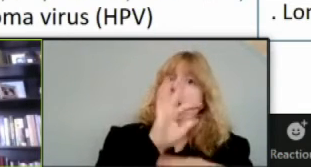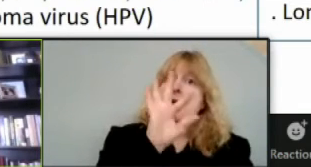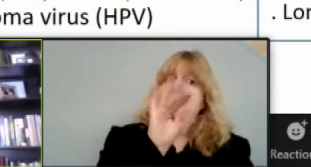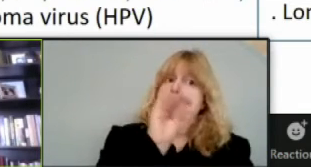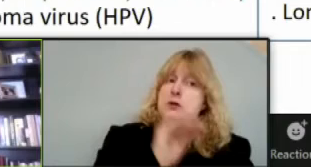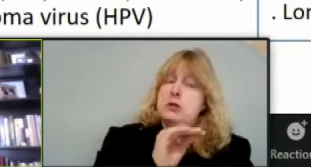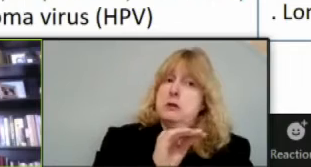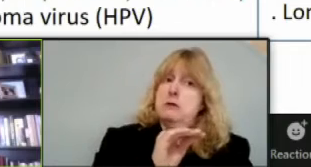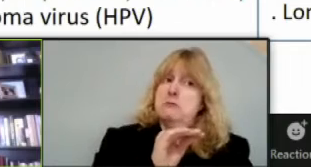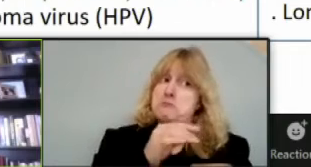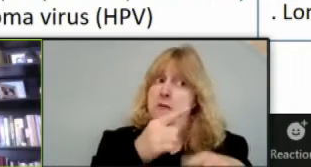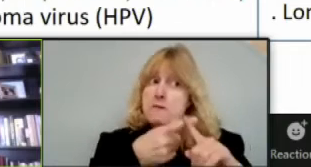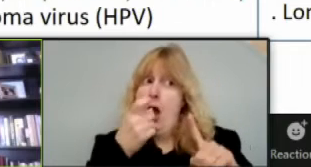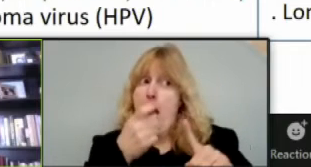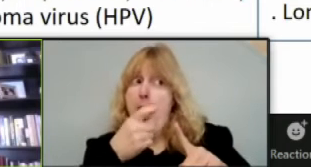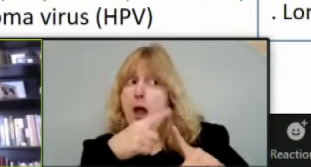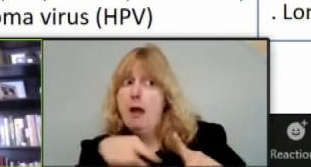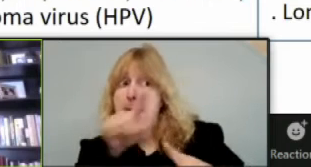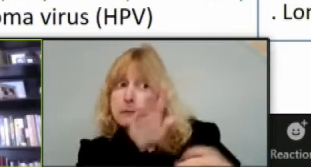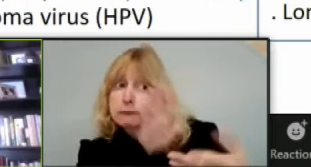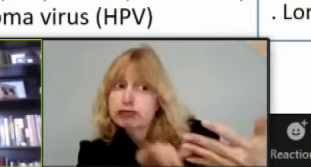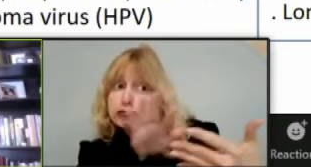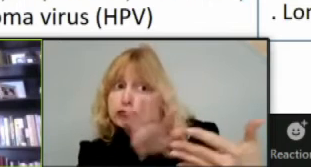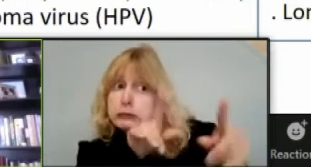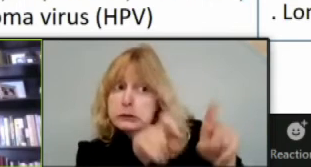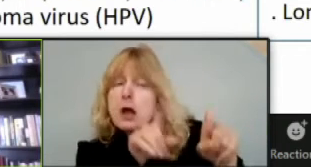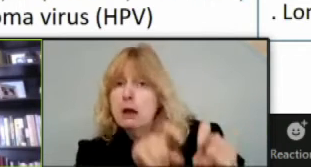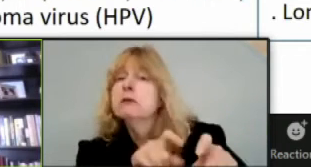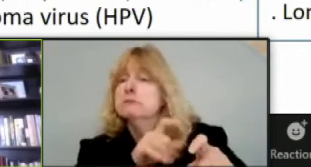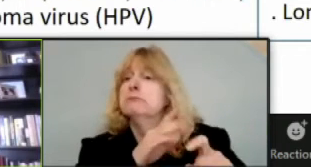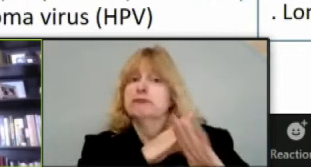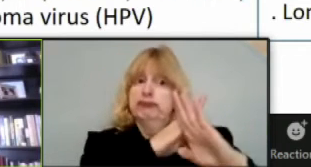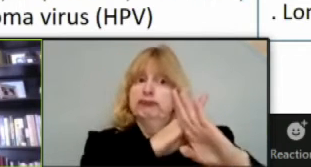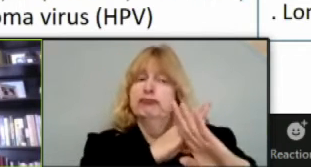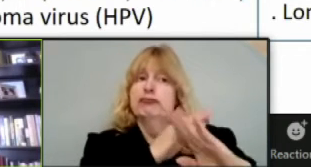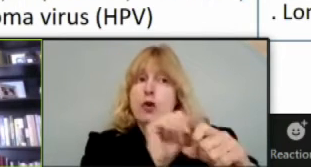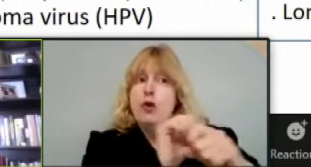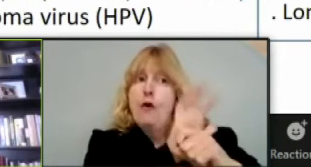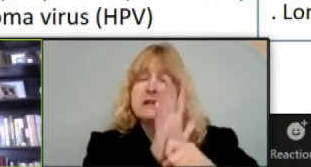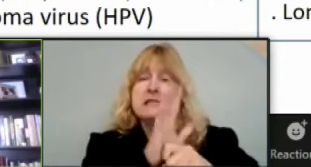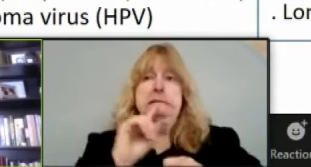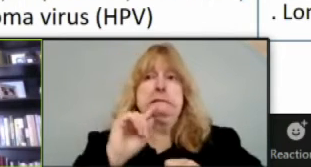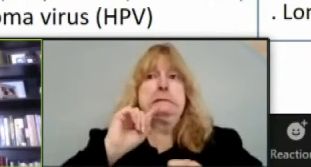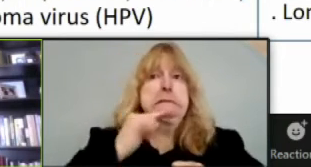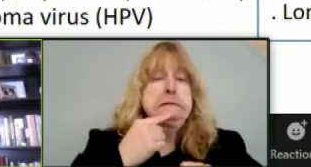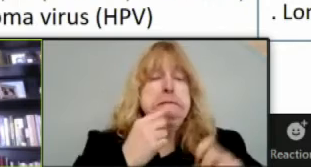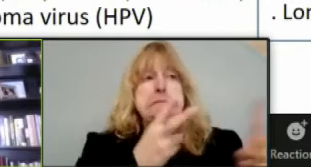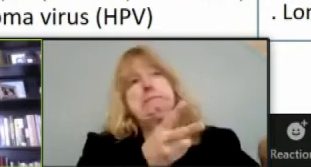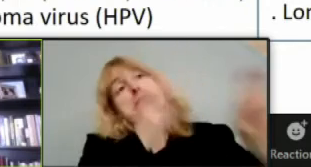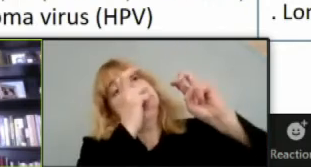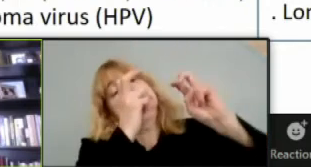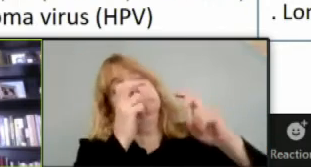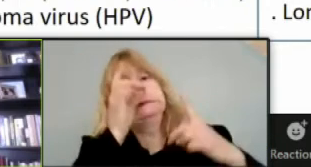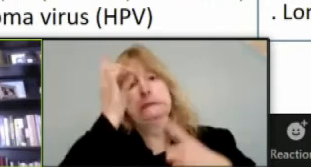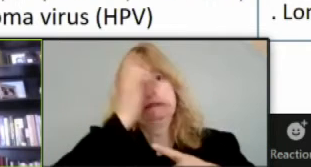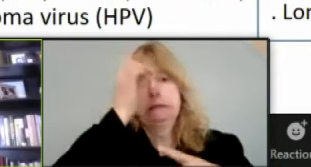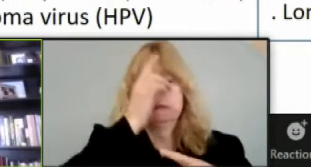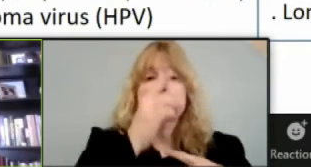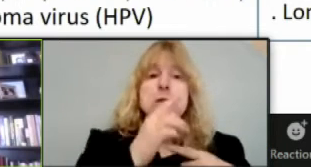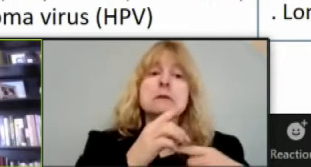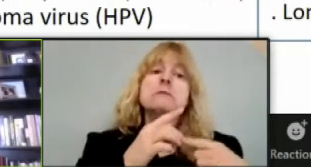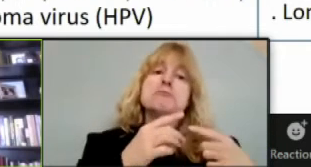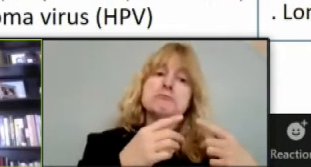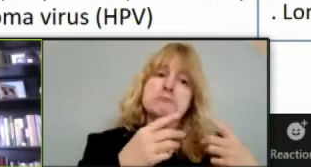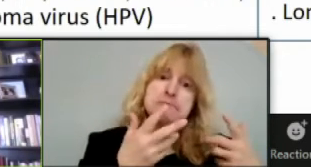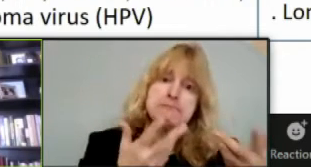the studies against COVID severe disease and symptoms. So what has been done is we've looked at the efficacy